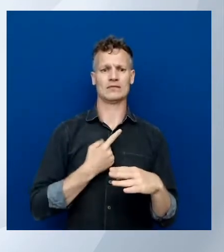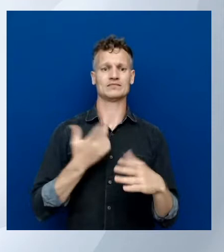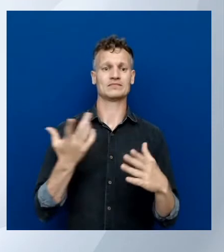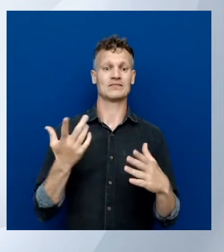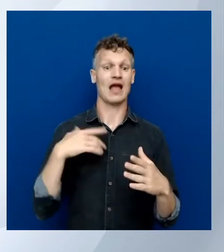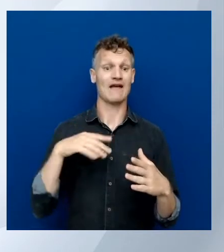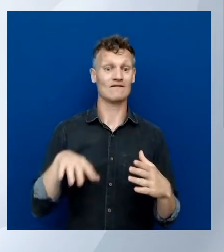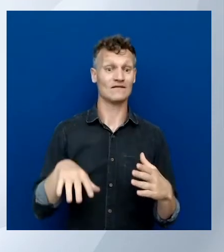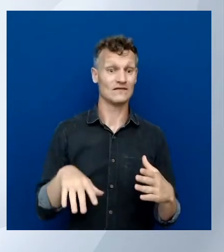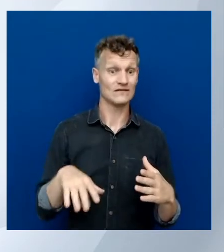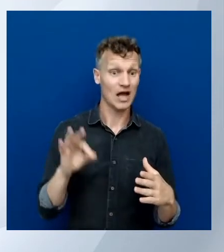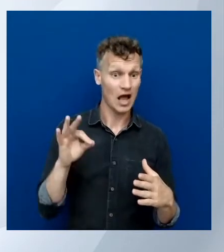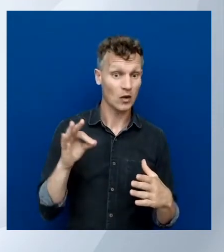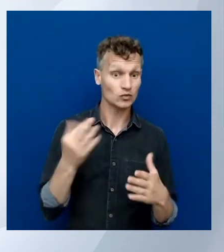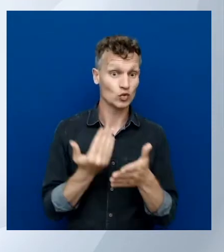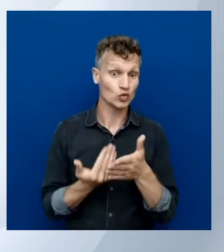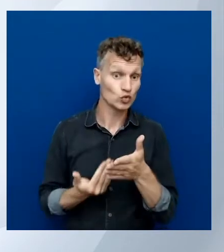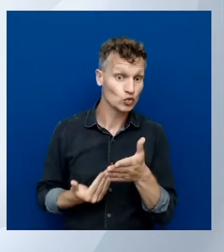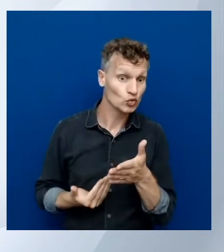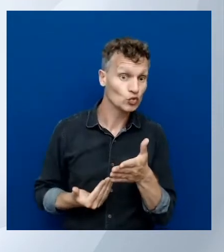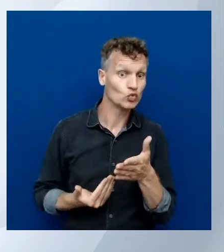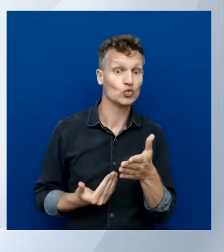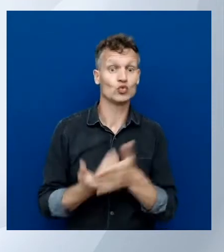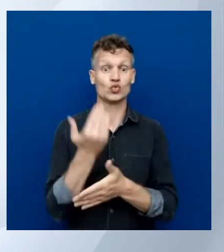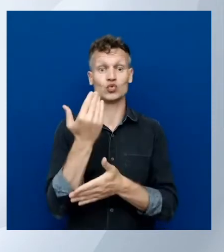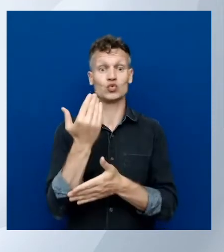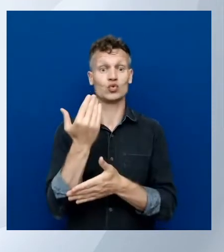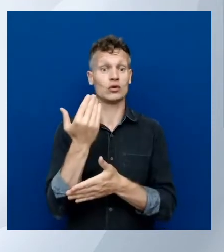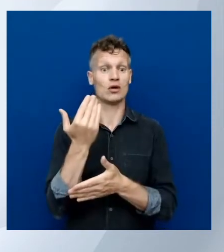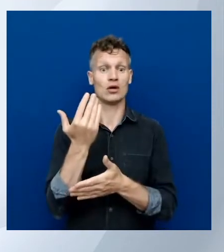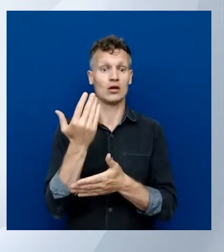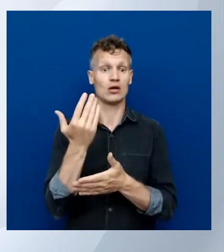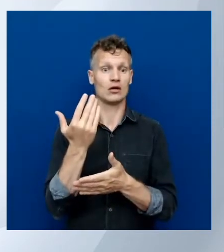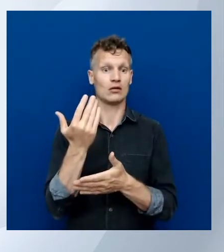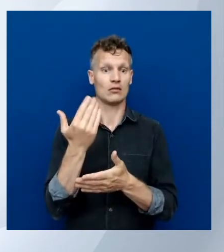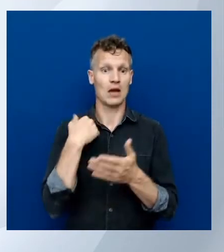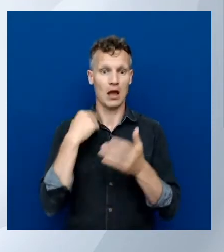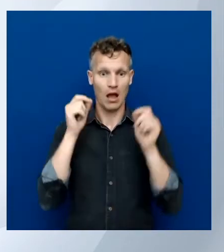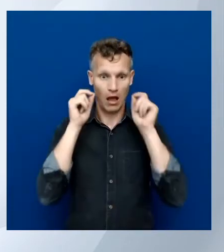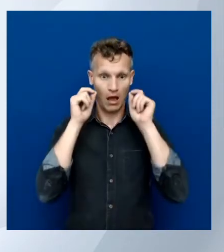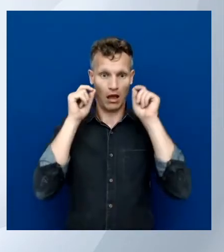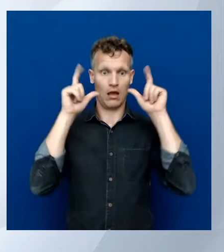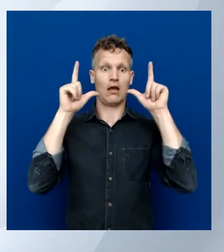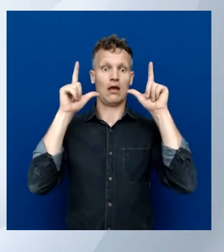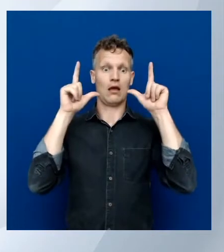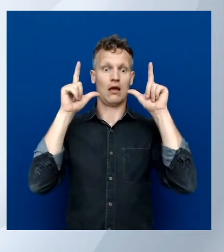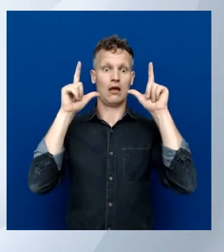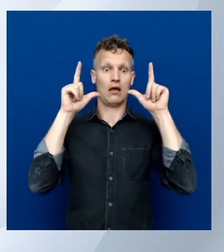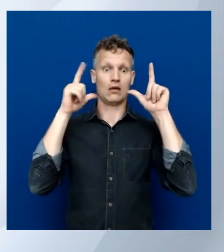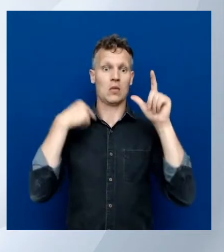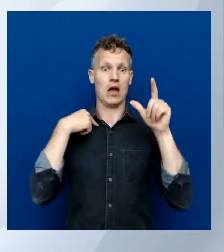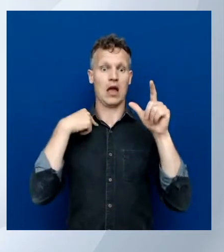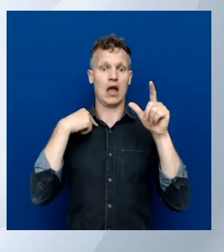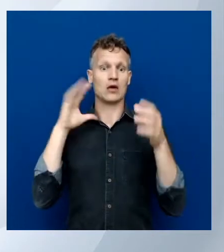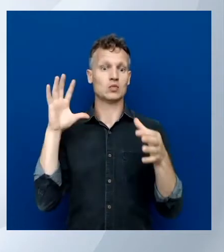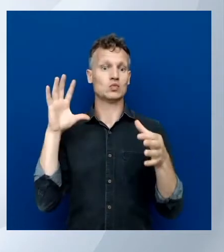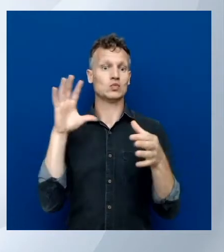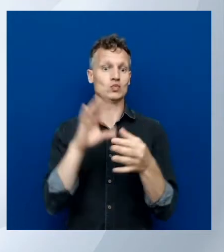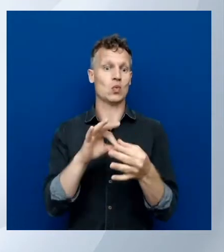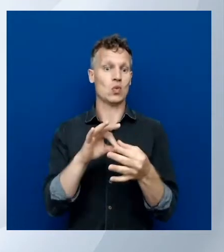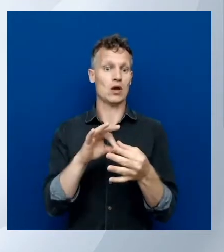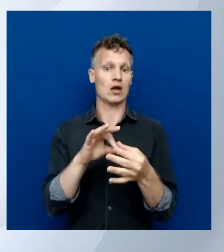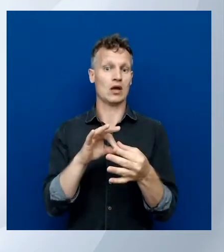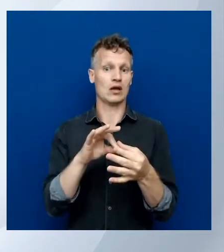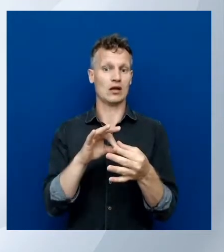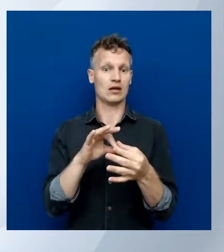thing, and that was for me eye-opening. So I joined the DevOps Days Amsterdam